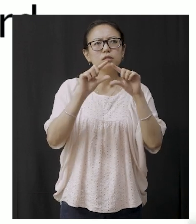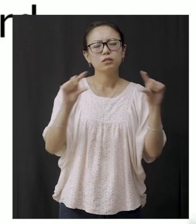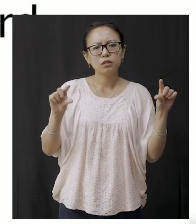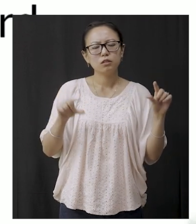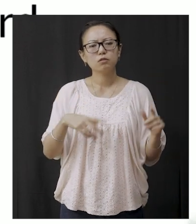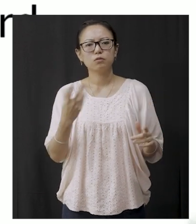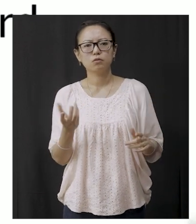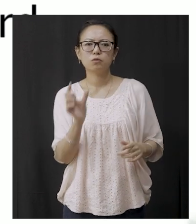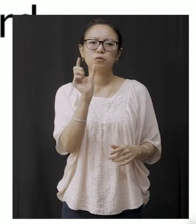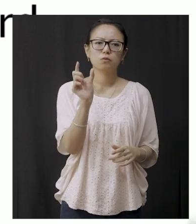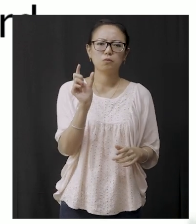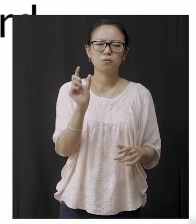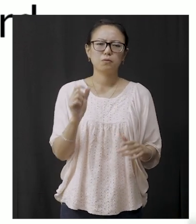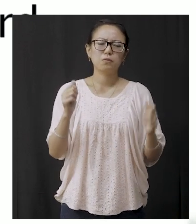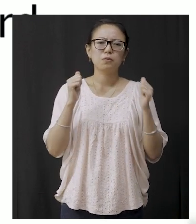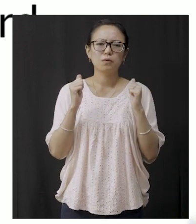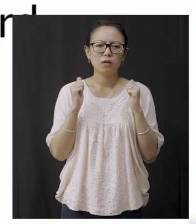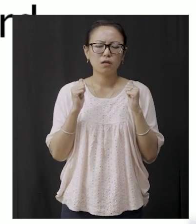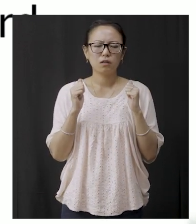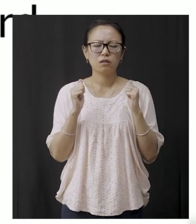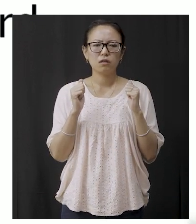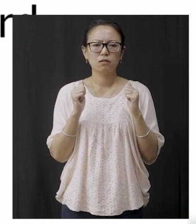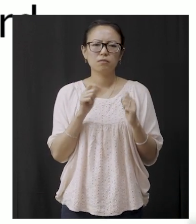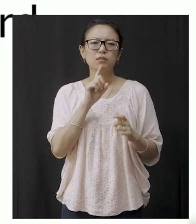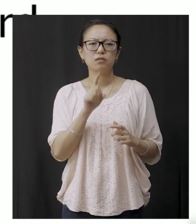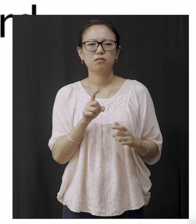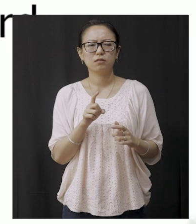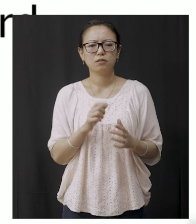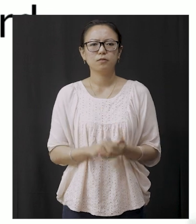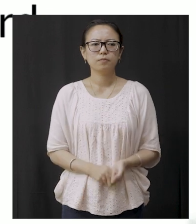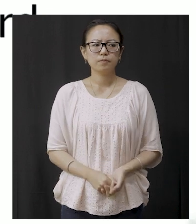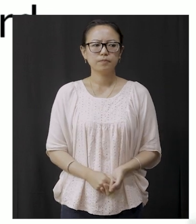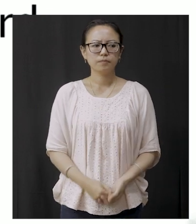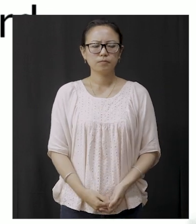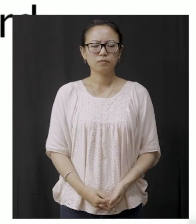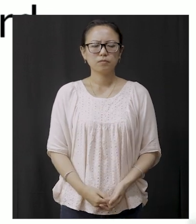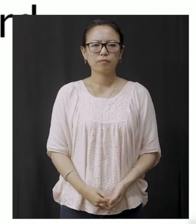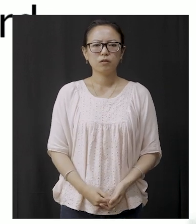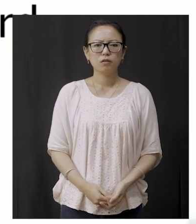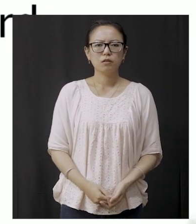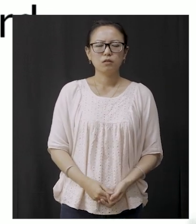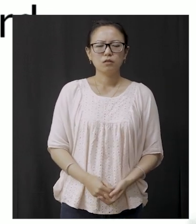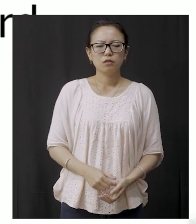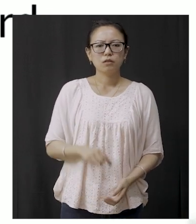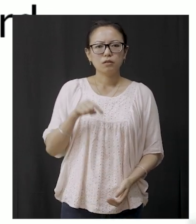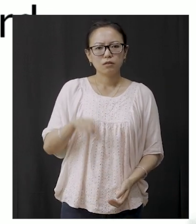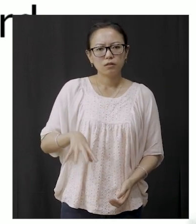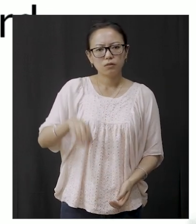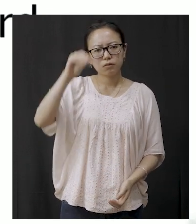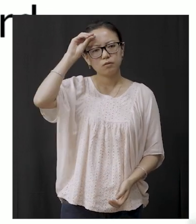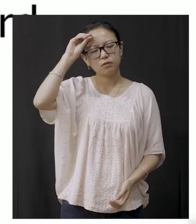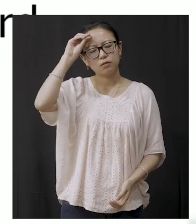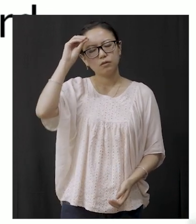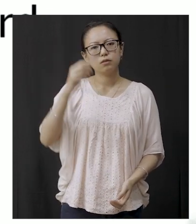poem, we will try to learn those hard words in order to help us to pronounce